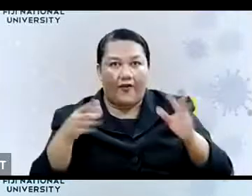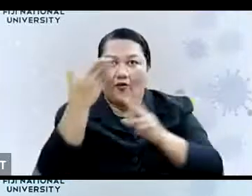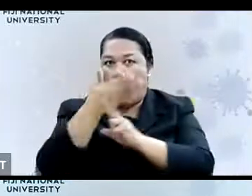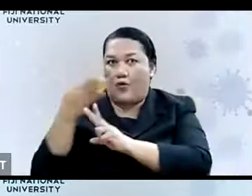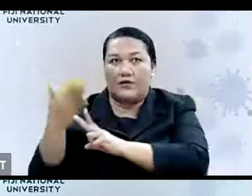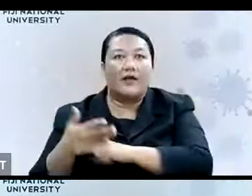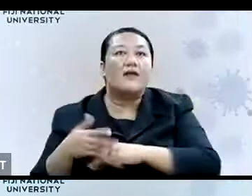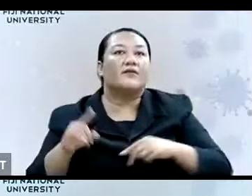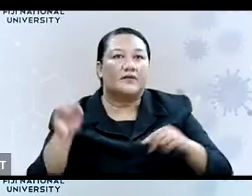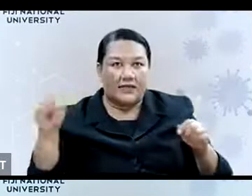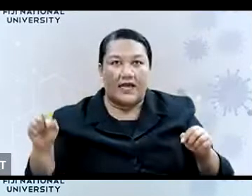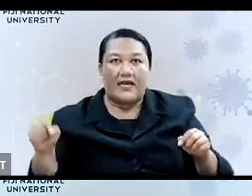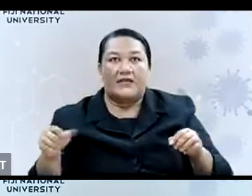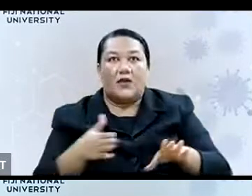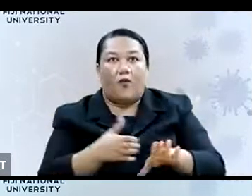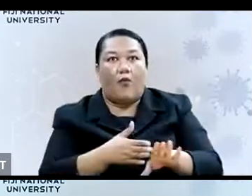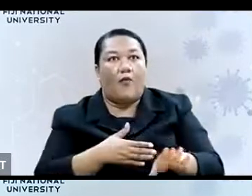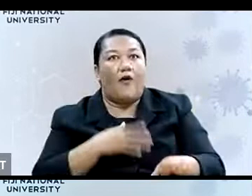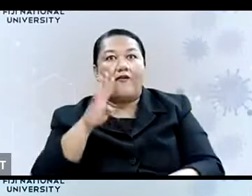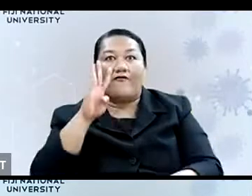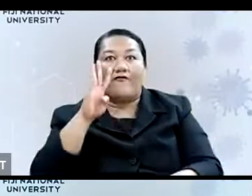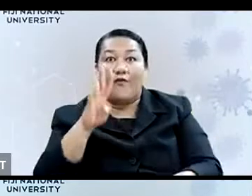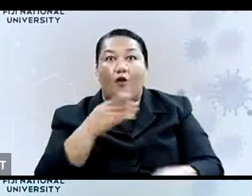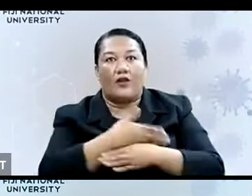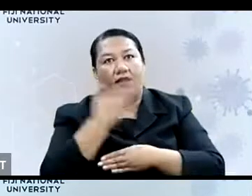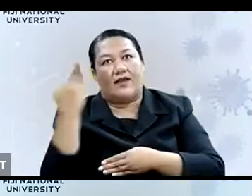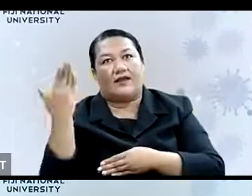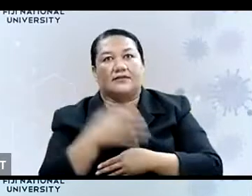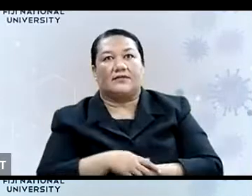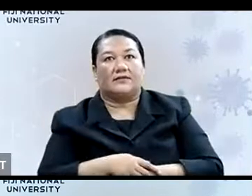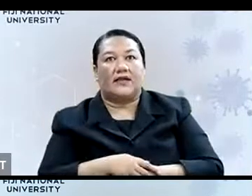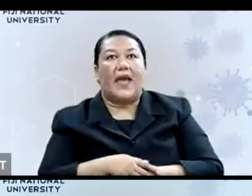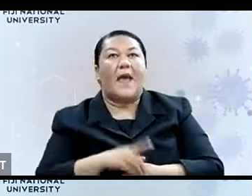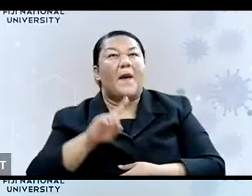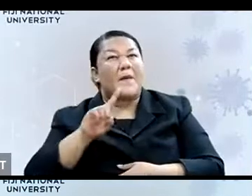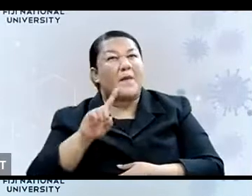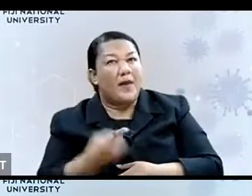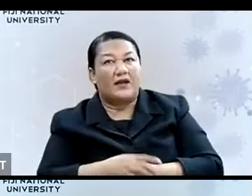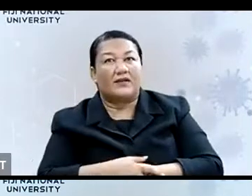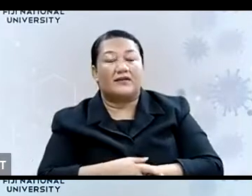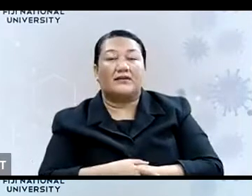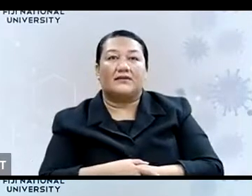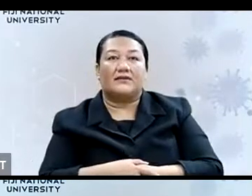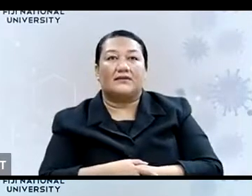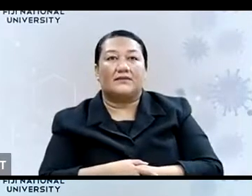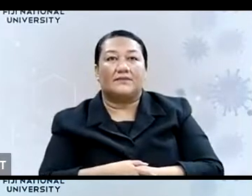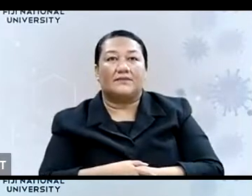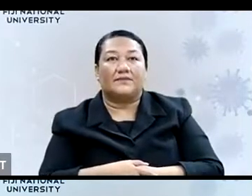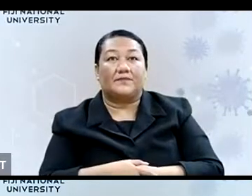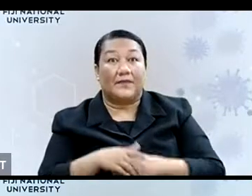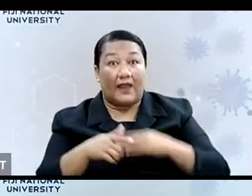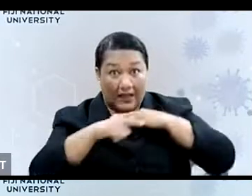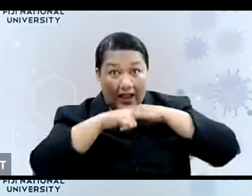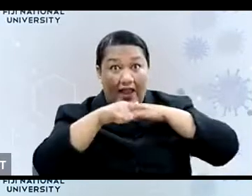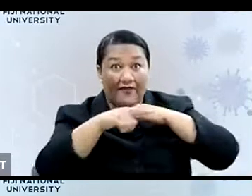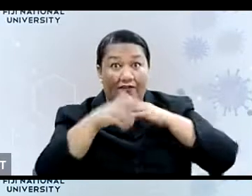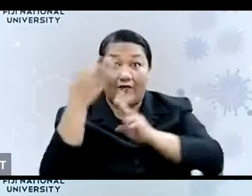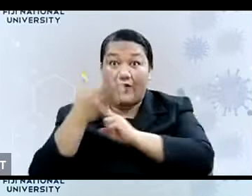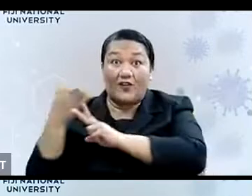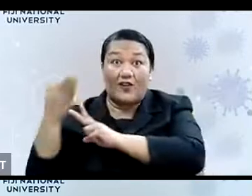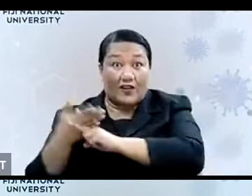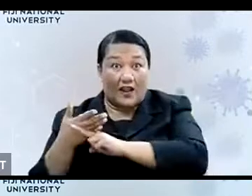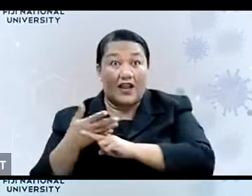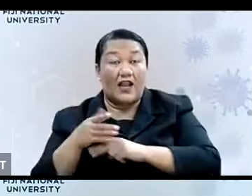which lasted as long as 4 days. Unfortunately, even this level of lockdowns and our